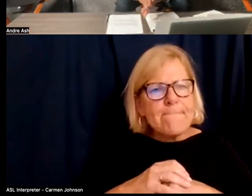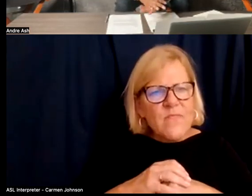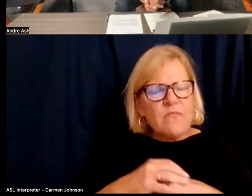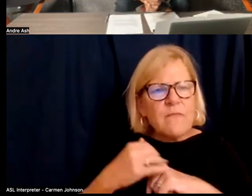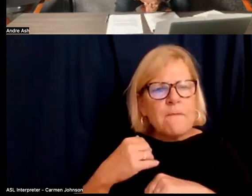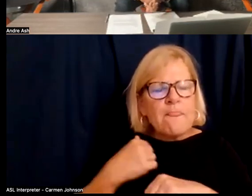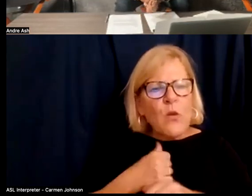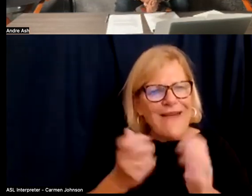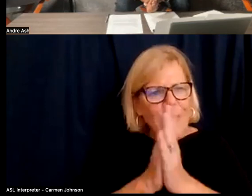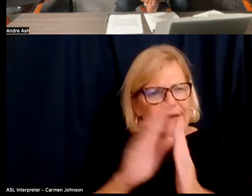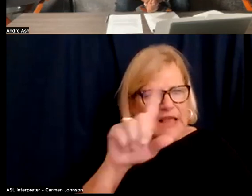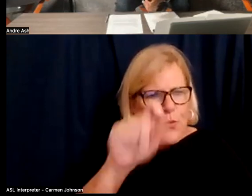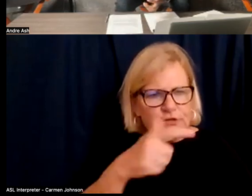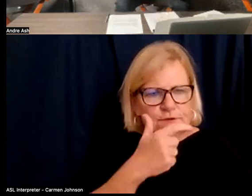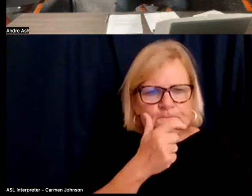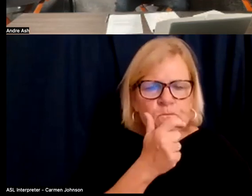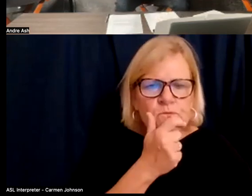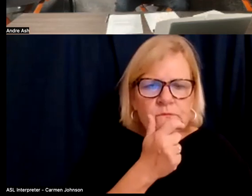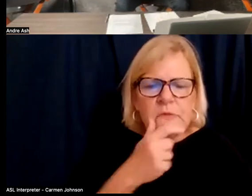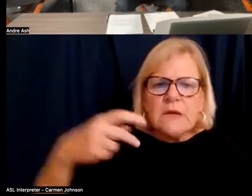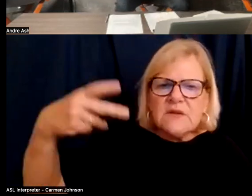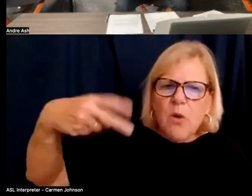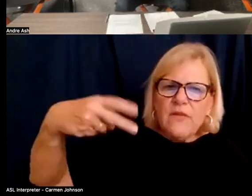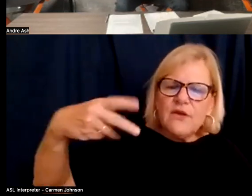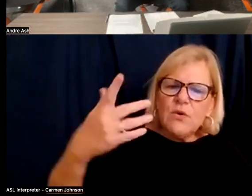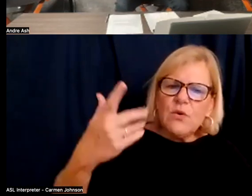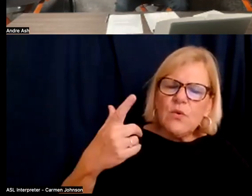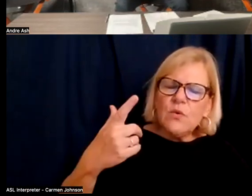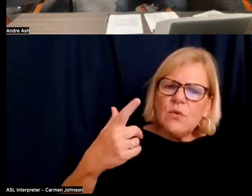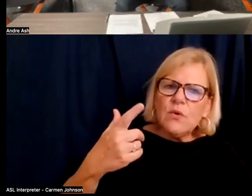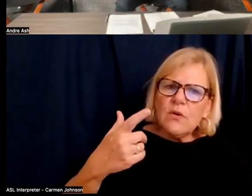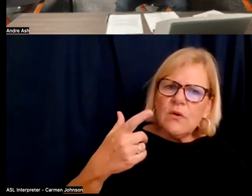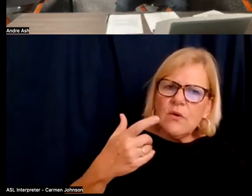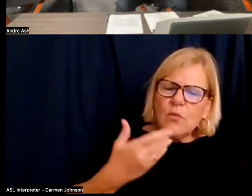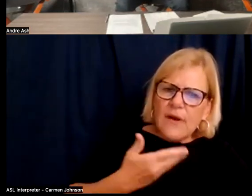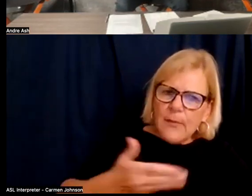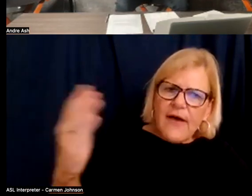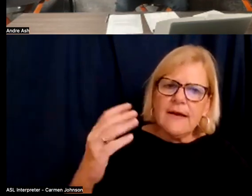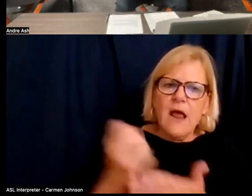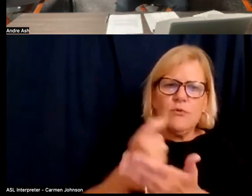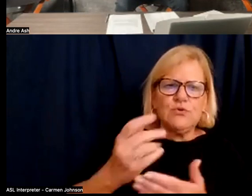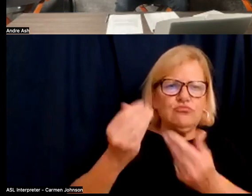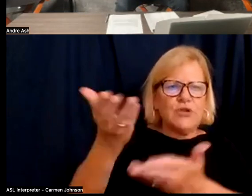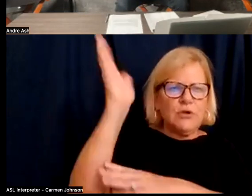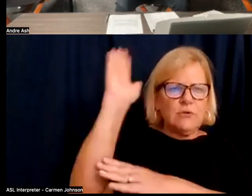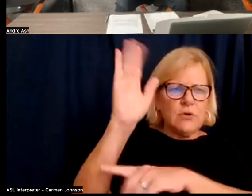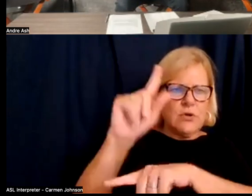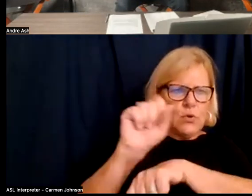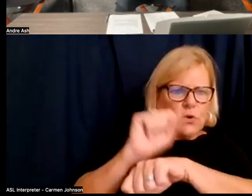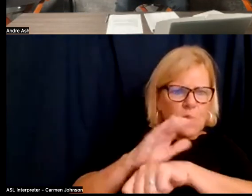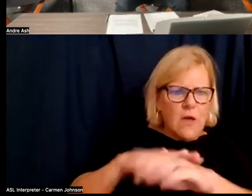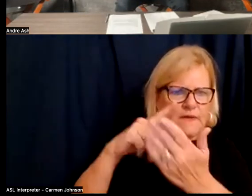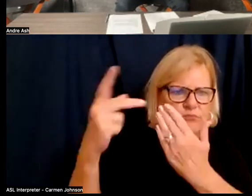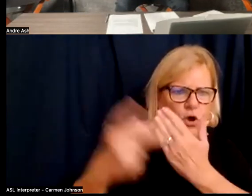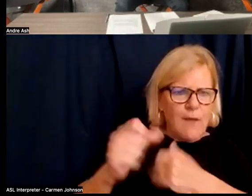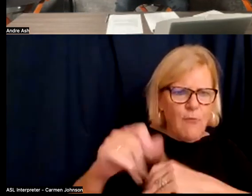ask this question. So both of you were provided an opportunity to present your work on this program, on